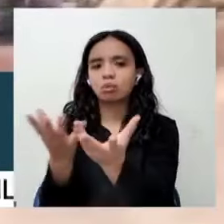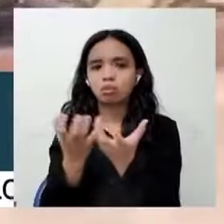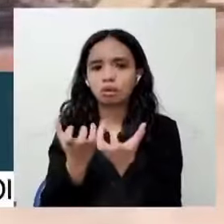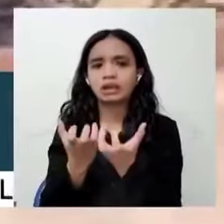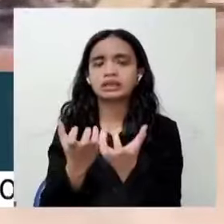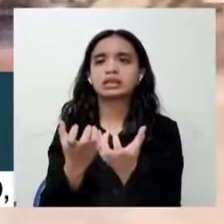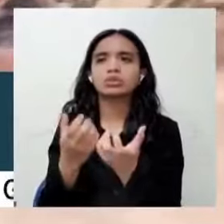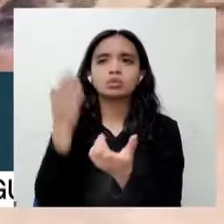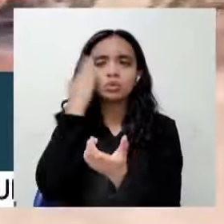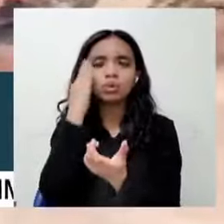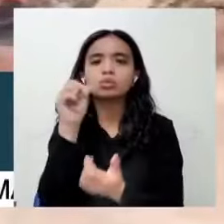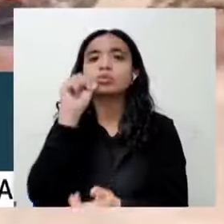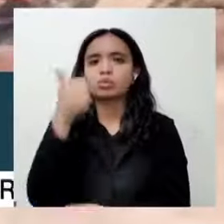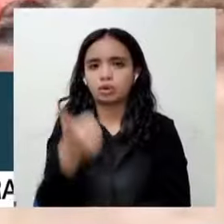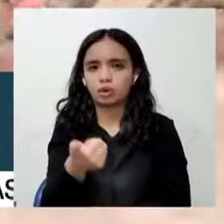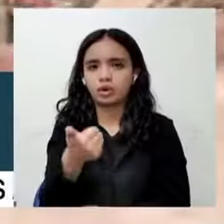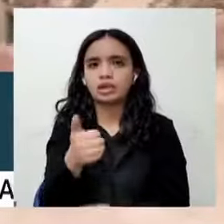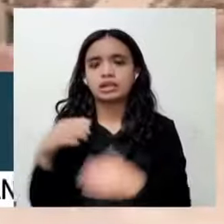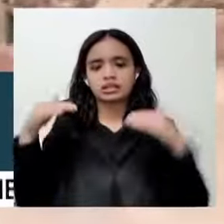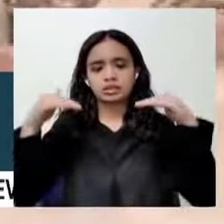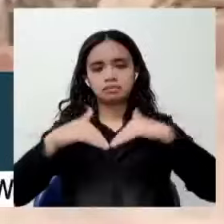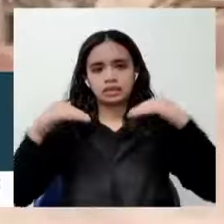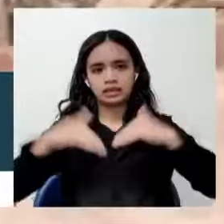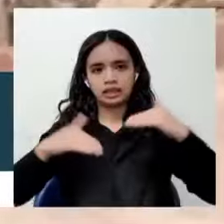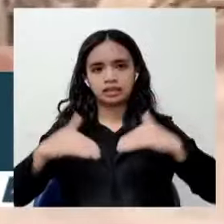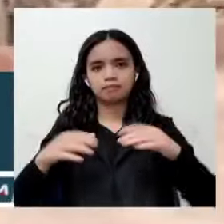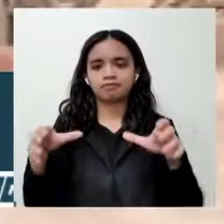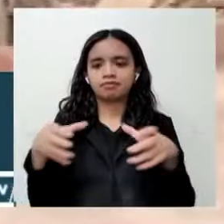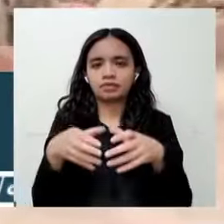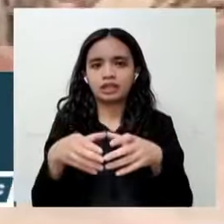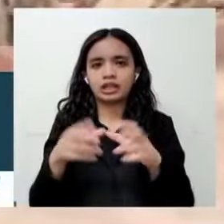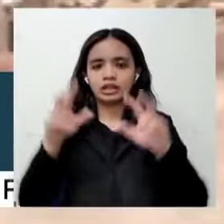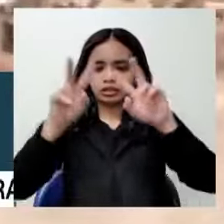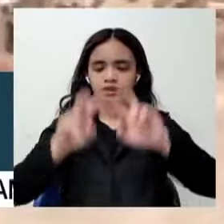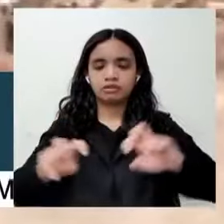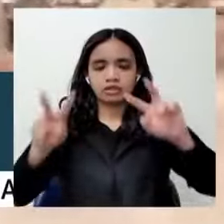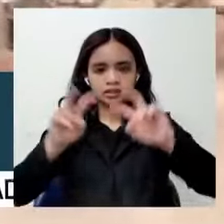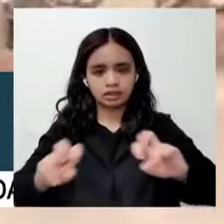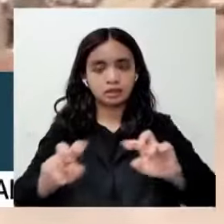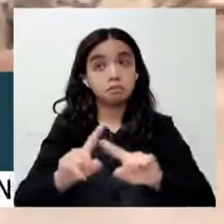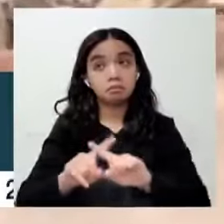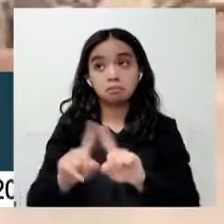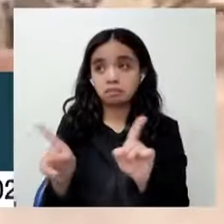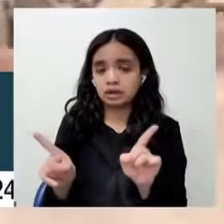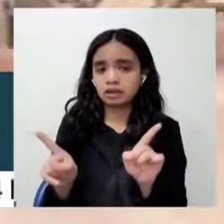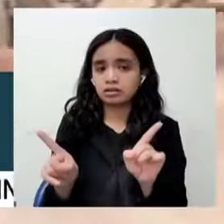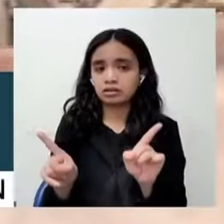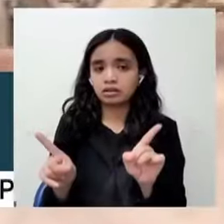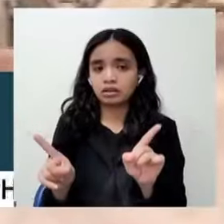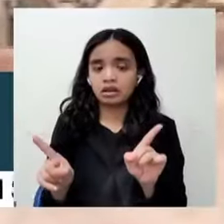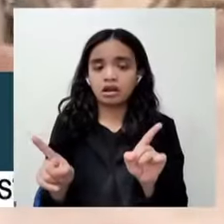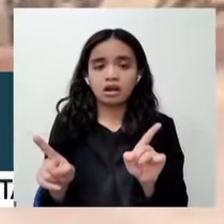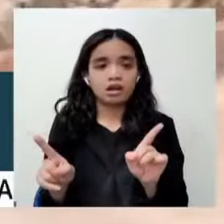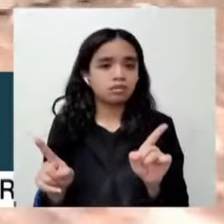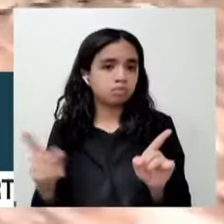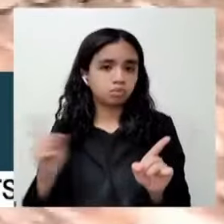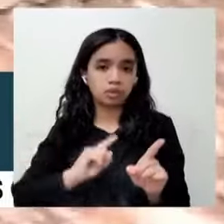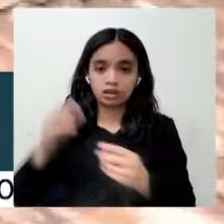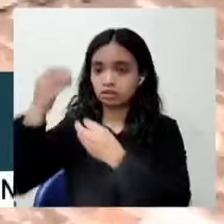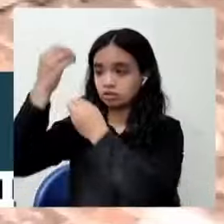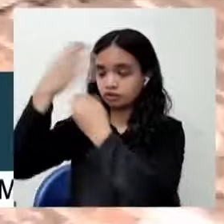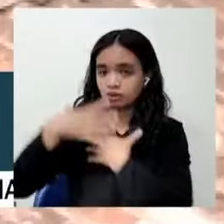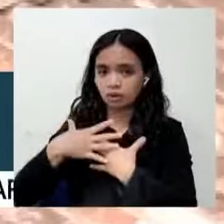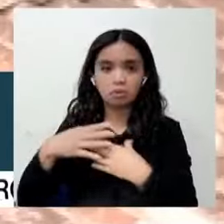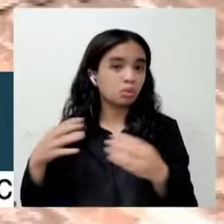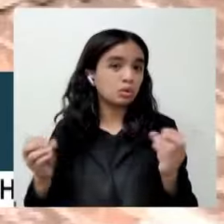our committee hearing investigation, Mr. Mina. Pero as far as I was informed, wala daw,